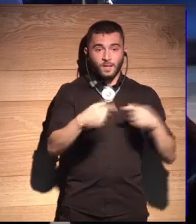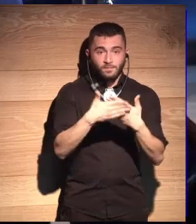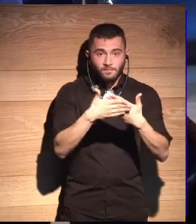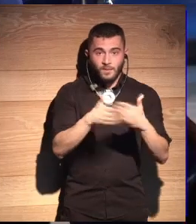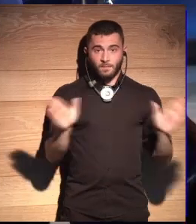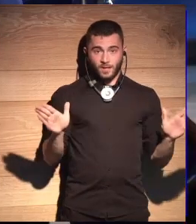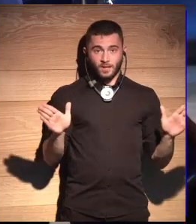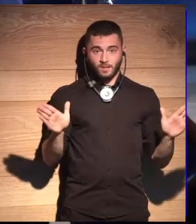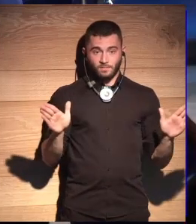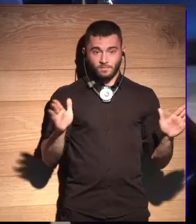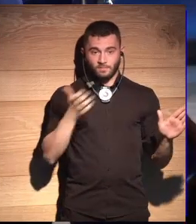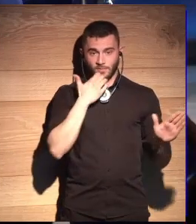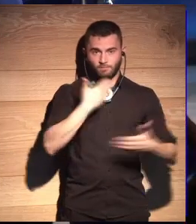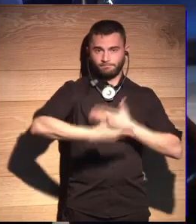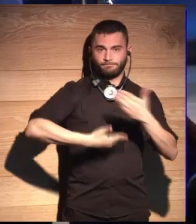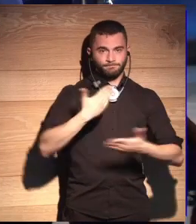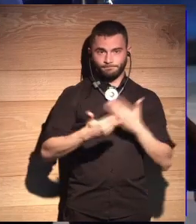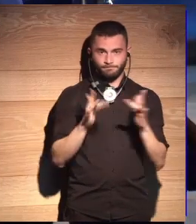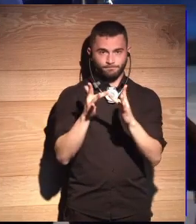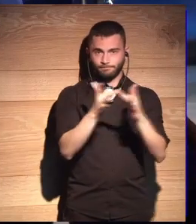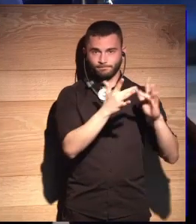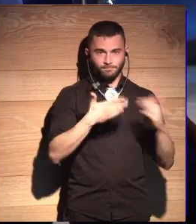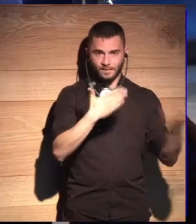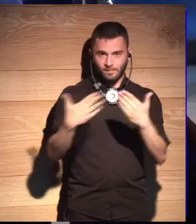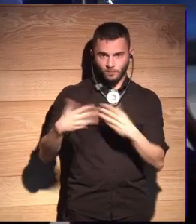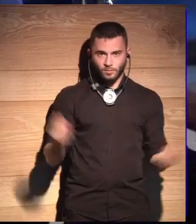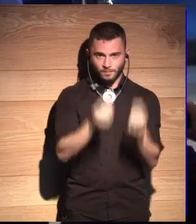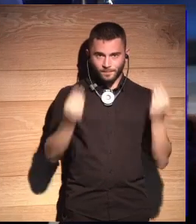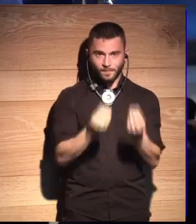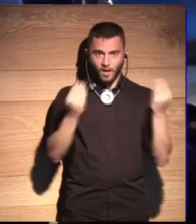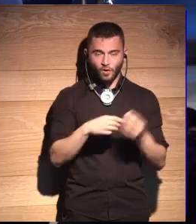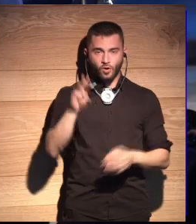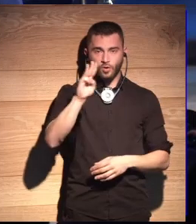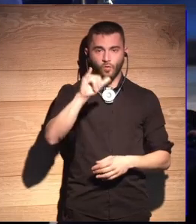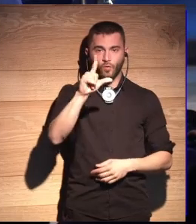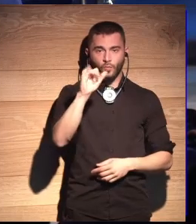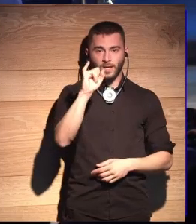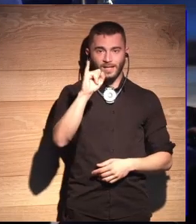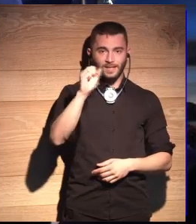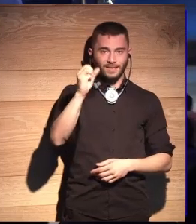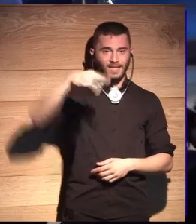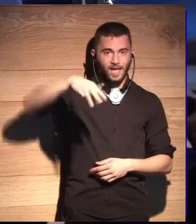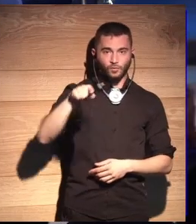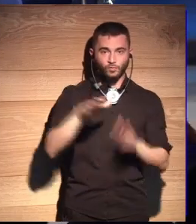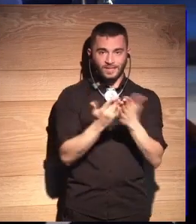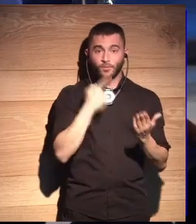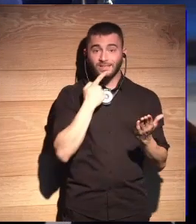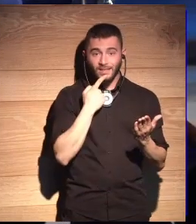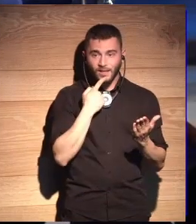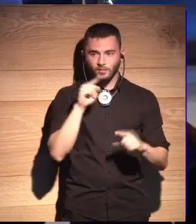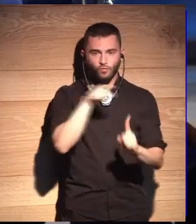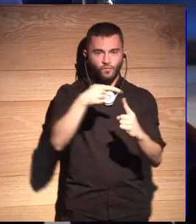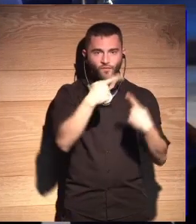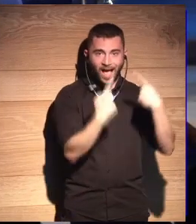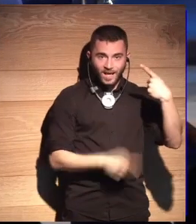up the discussion and the debate, I think we should make it as dynamic as possible. William, in your book you mentioned that